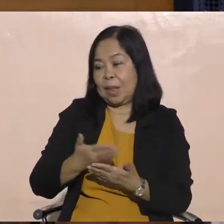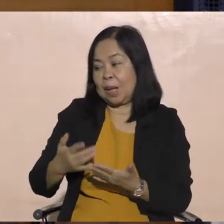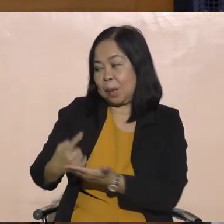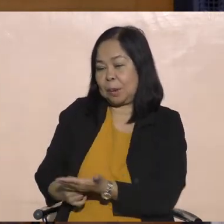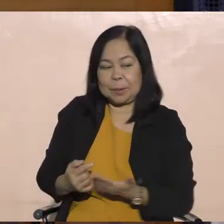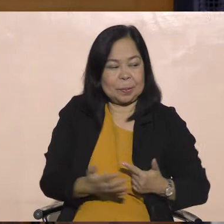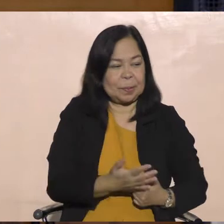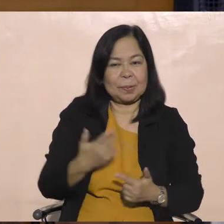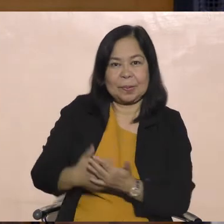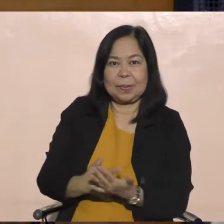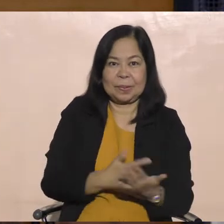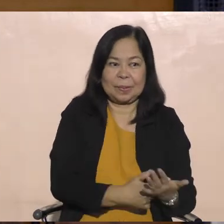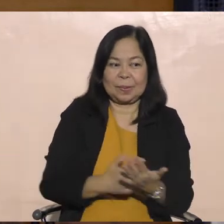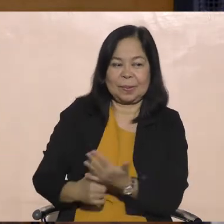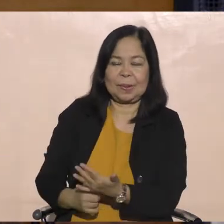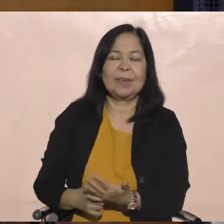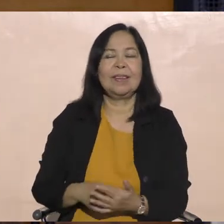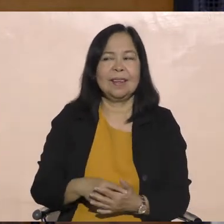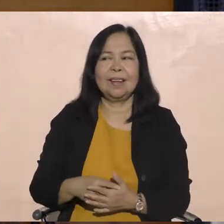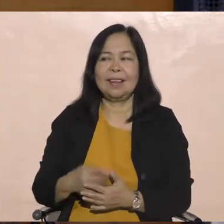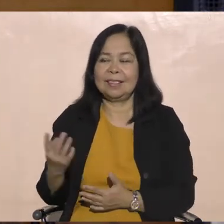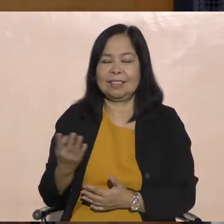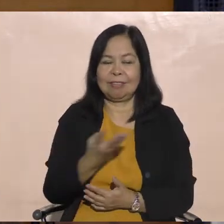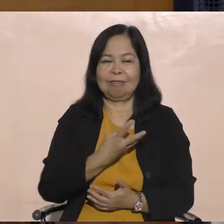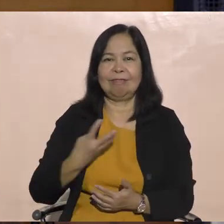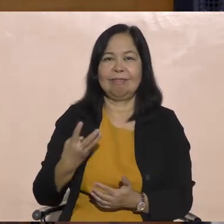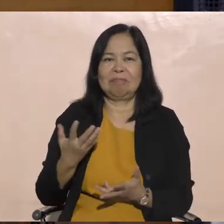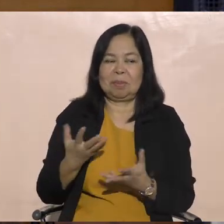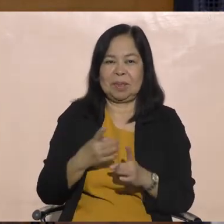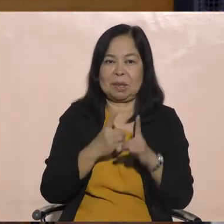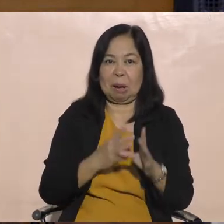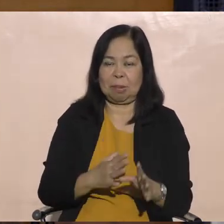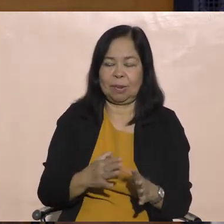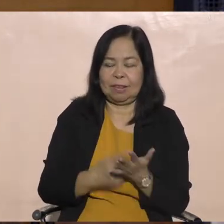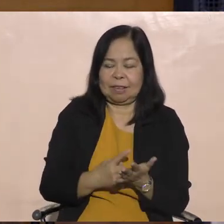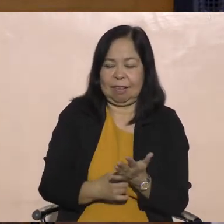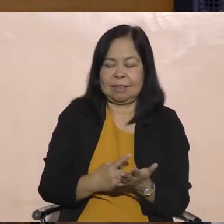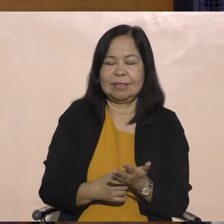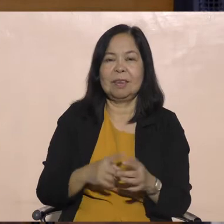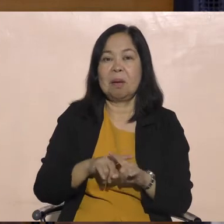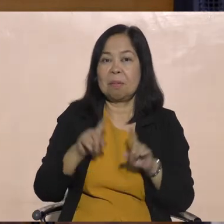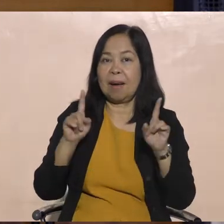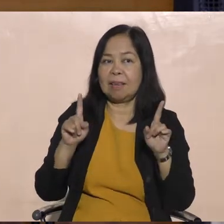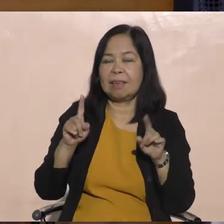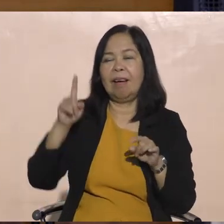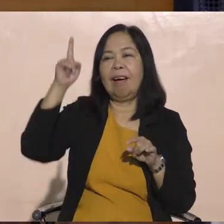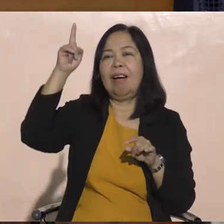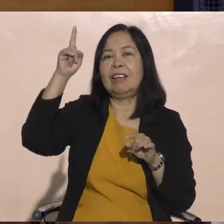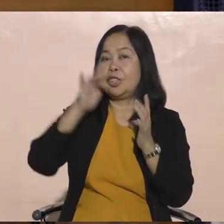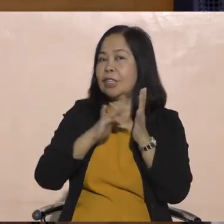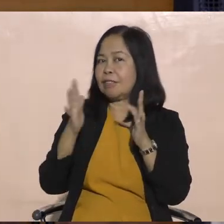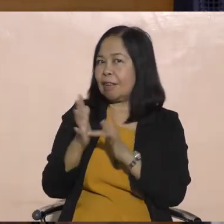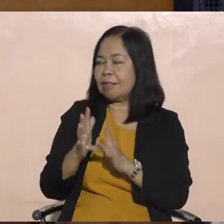that moment, right? Baka yung tangamota na insakto. But God has an eternal perspective.